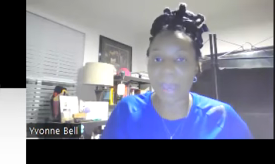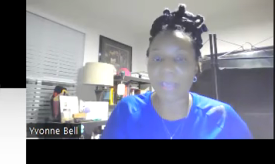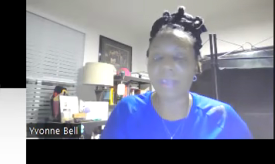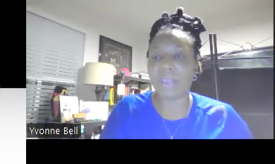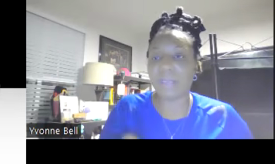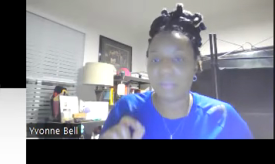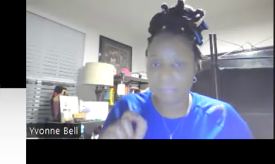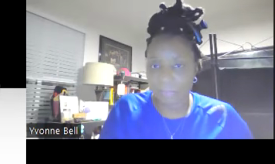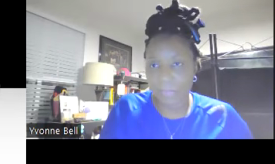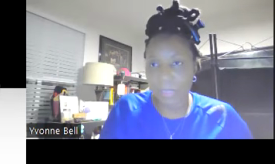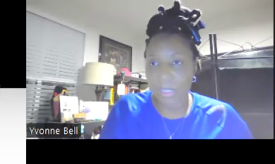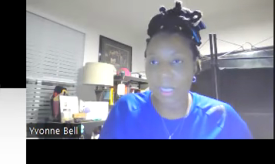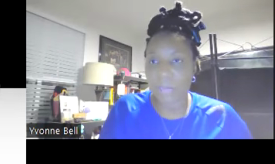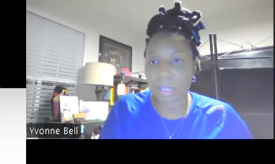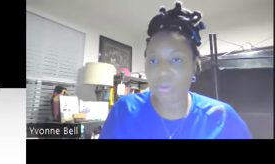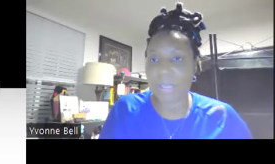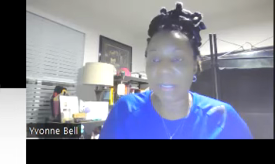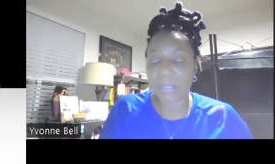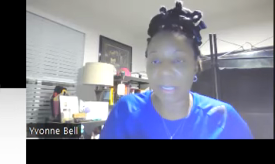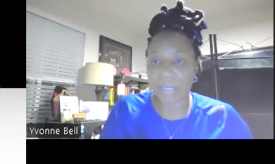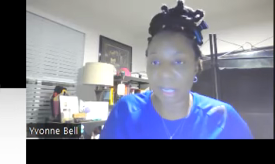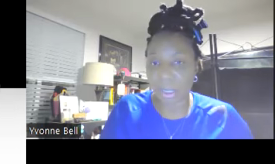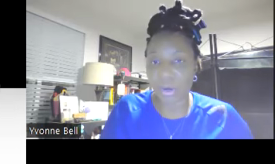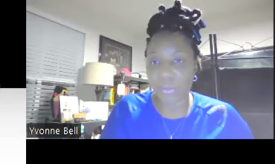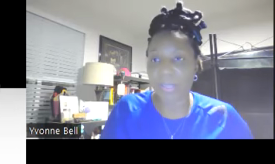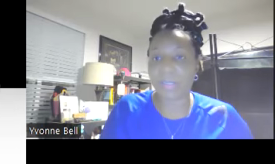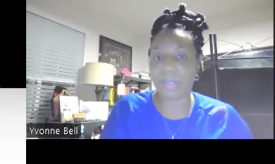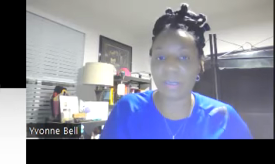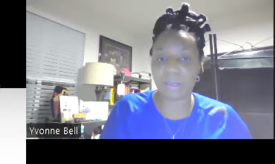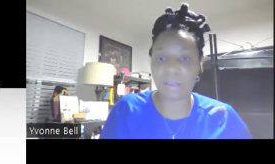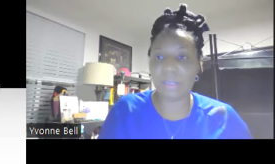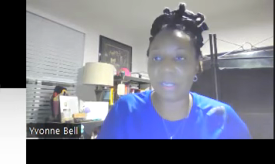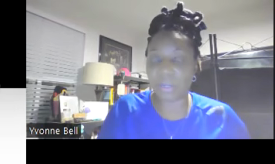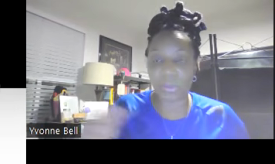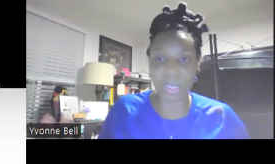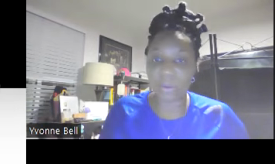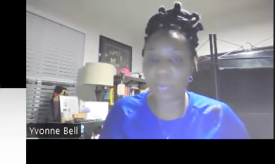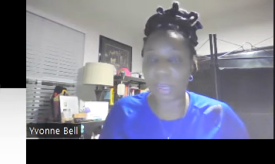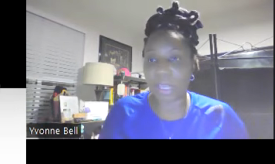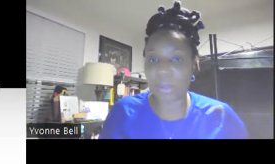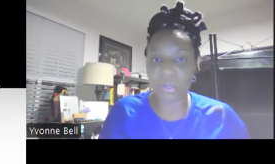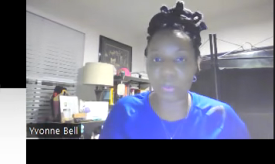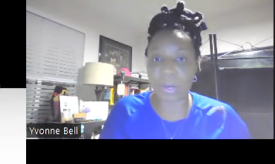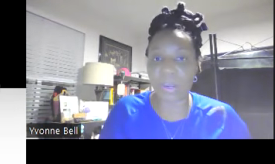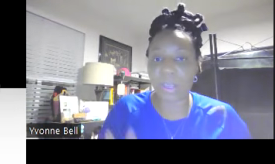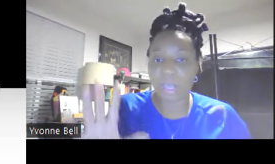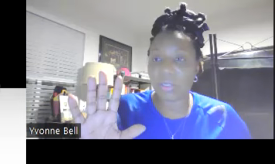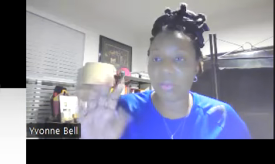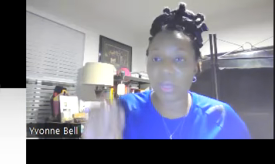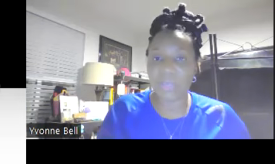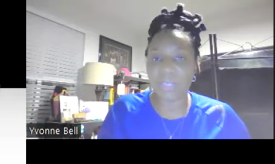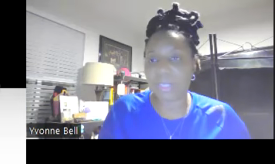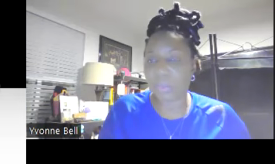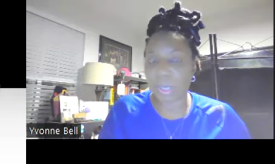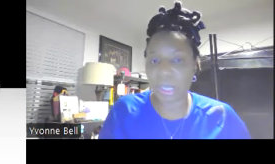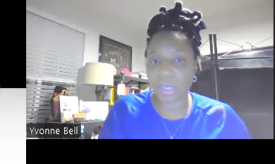it back, the email address is incorrect. And so then therefore it goes nowhere. And so the